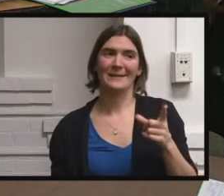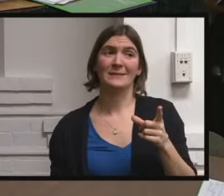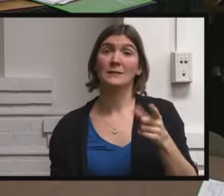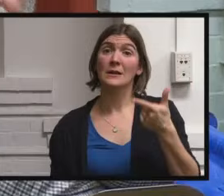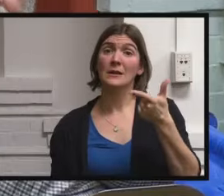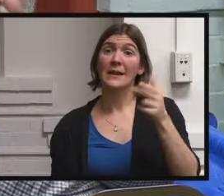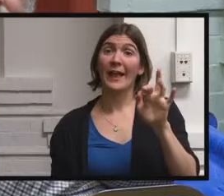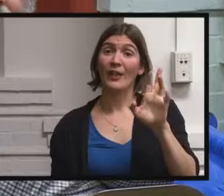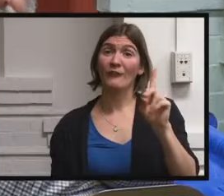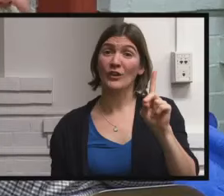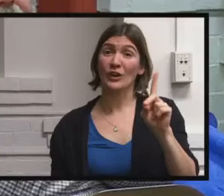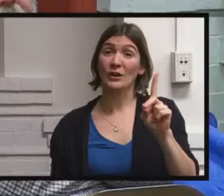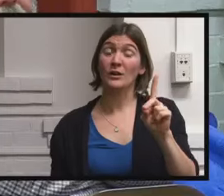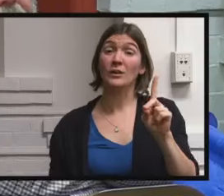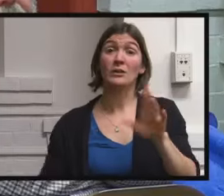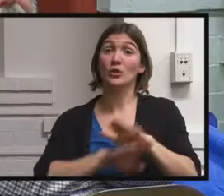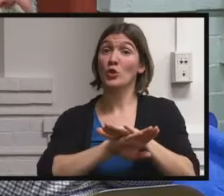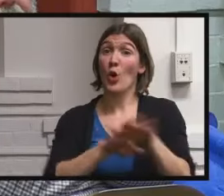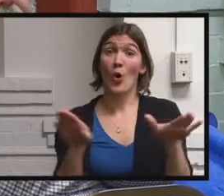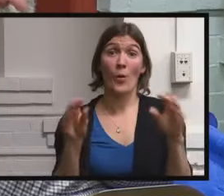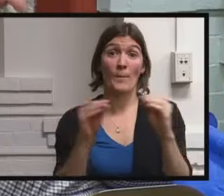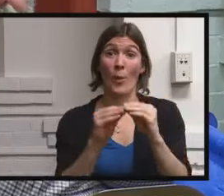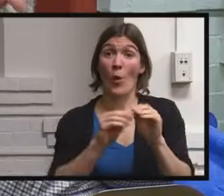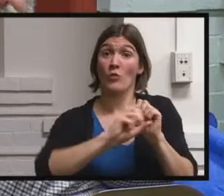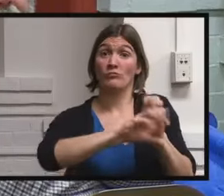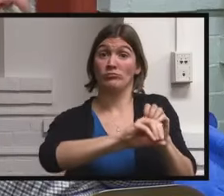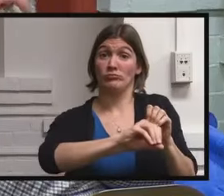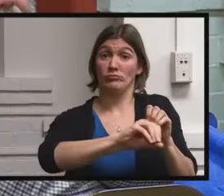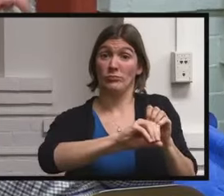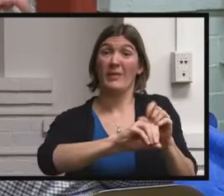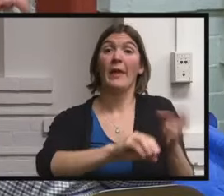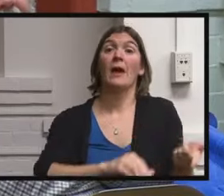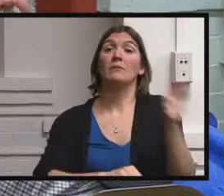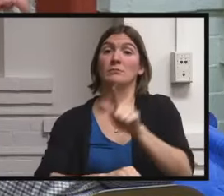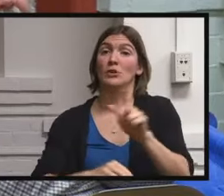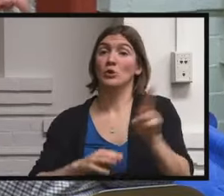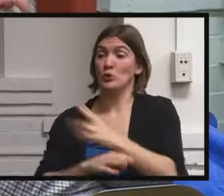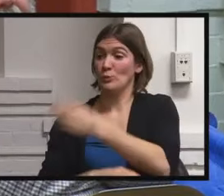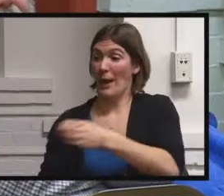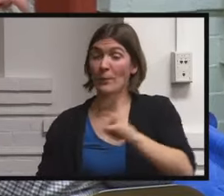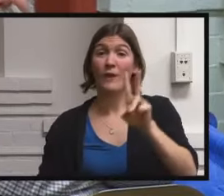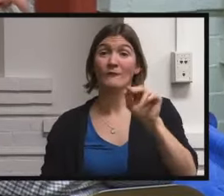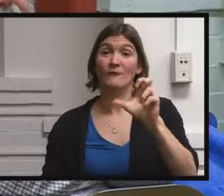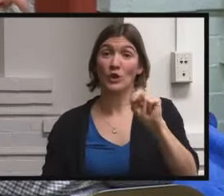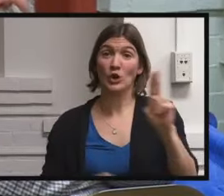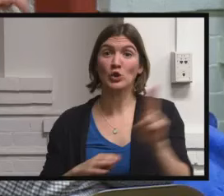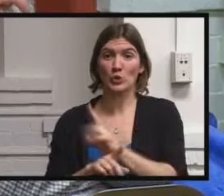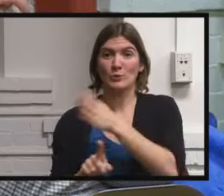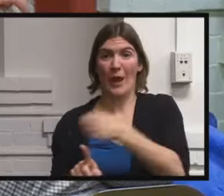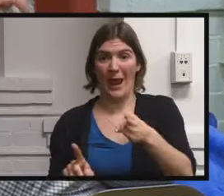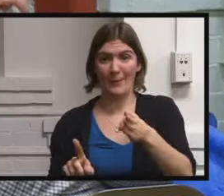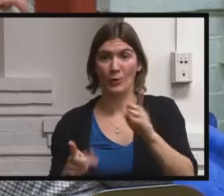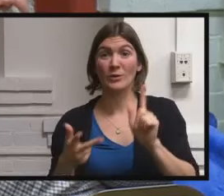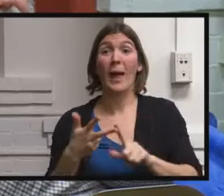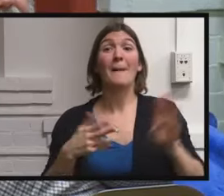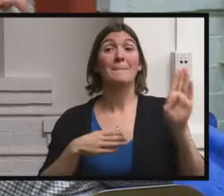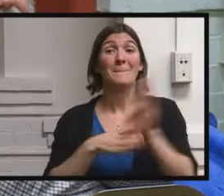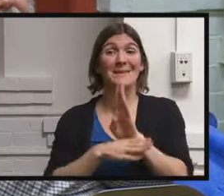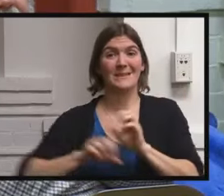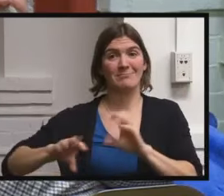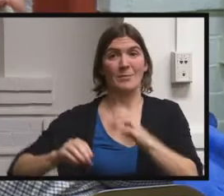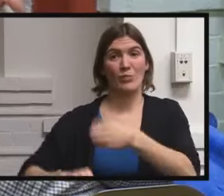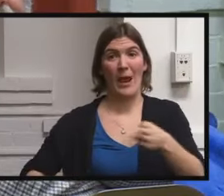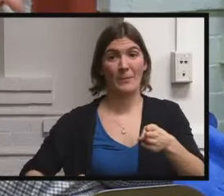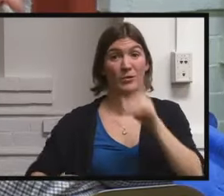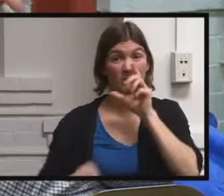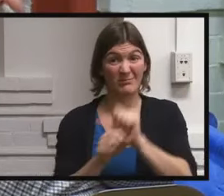Guilford has no boxes at all and uses Brattleboro's, and even Vernon uses Brattleboro's, and a lot of commercial businesses use Brattleboro's. So